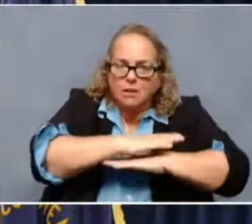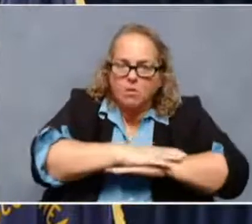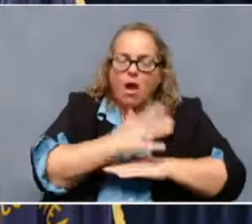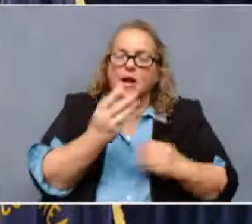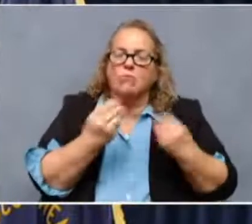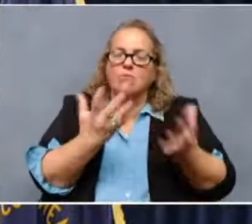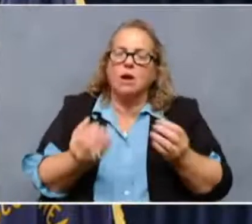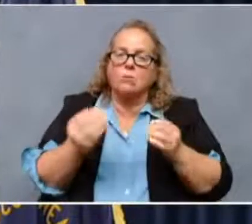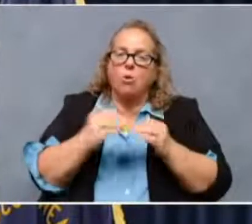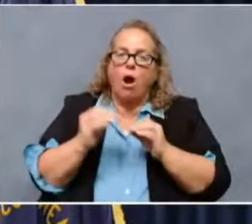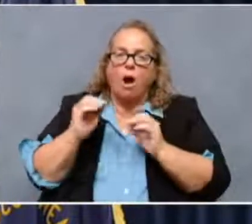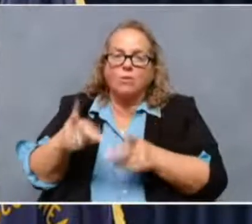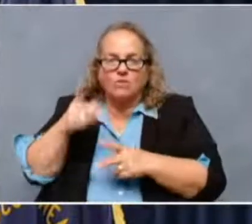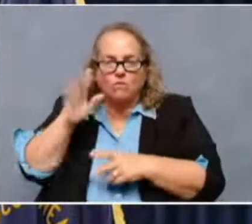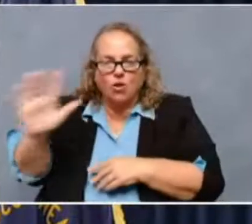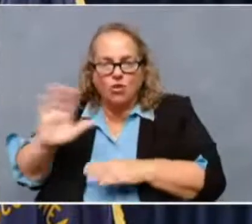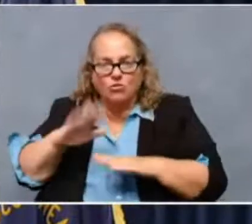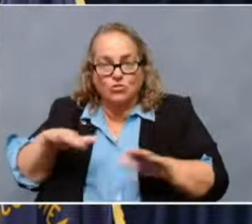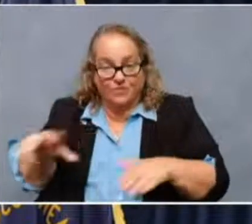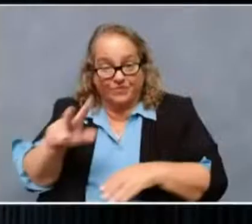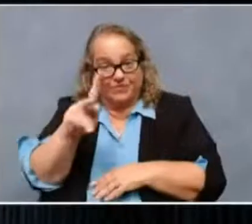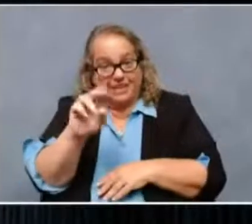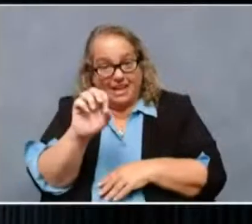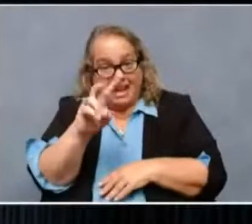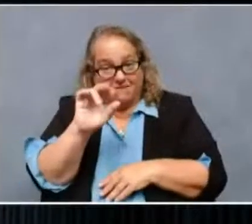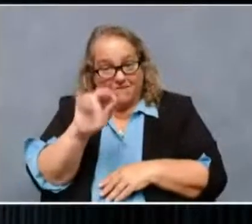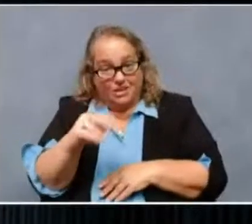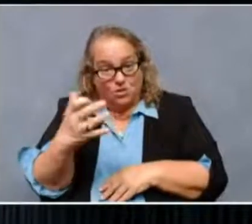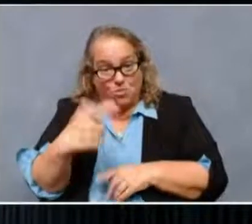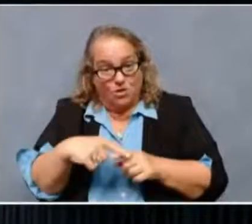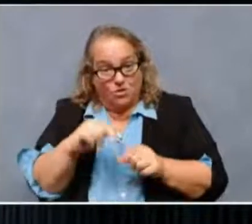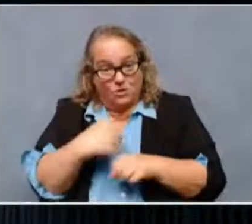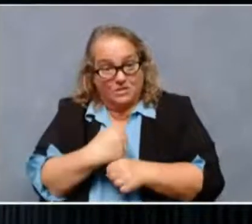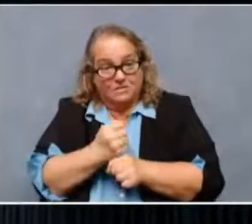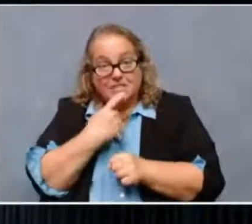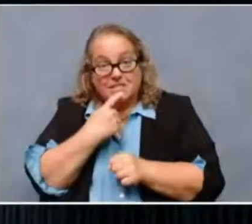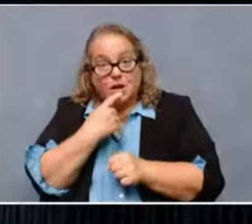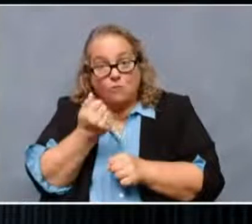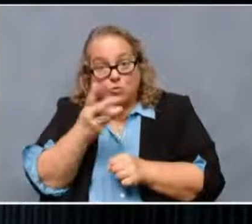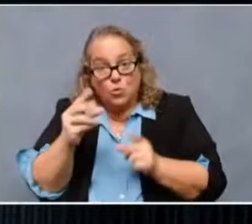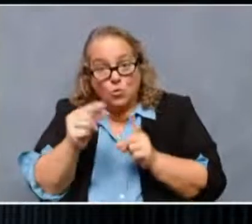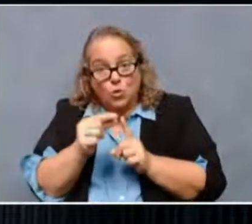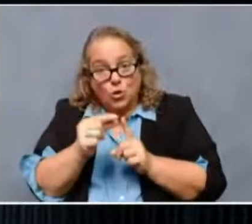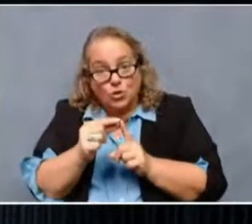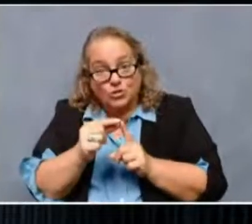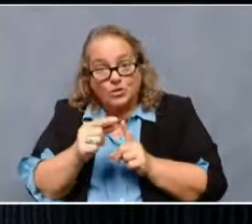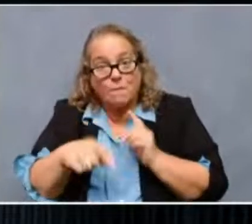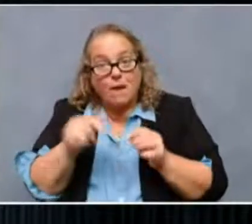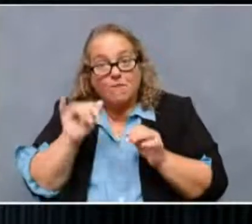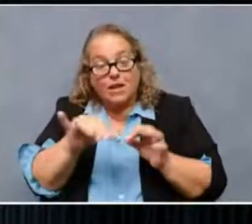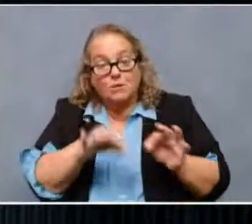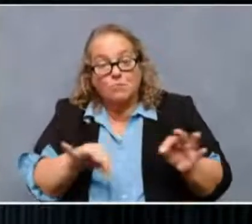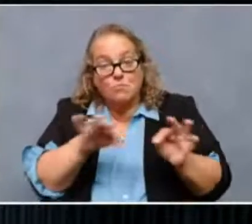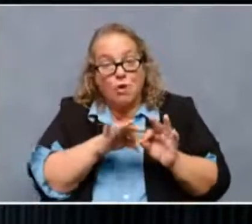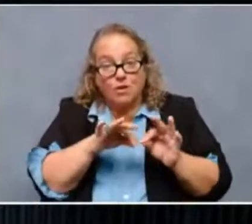their kids. Kevin, if you'd like to say a few words about this important project, we are absolutely thrilled to have you